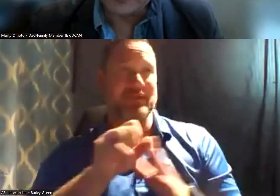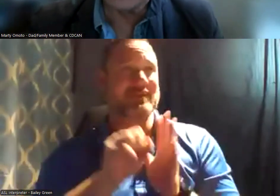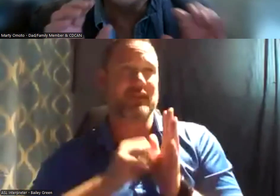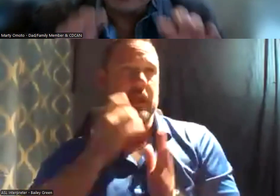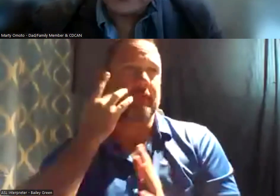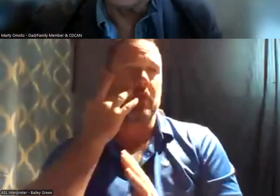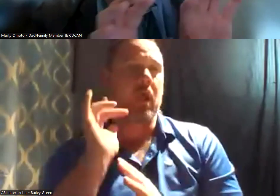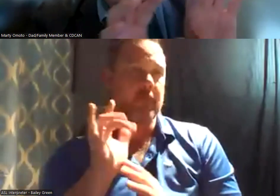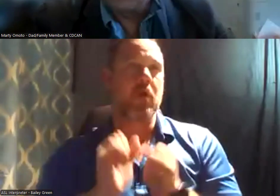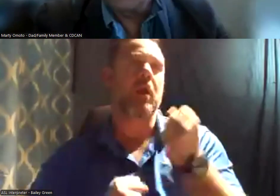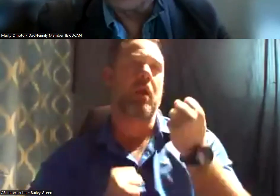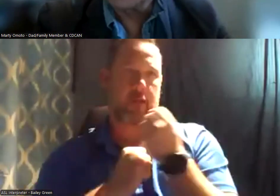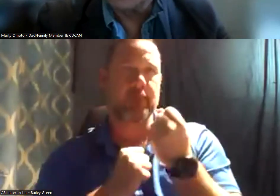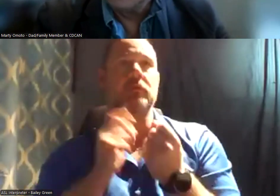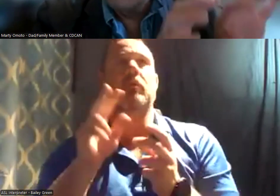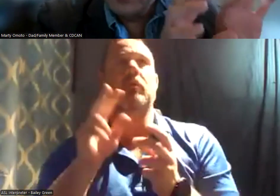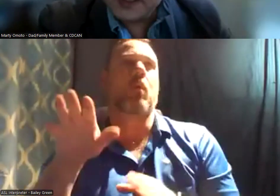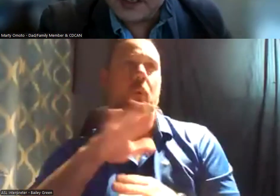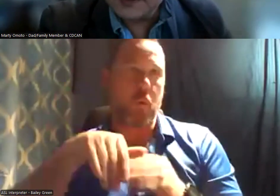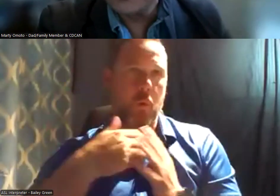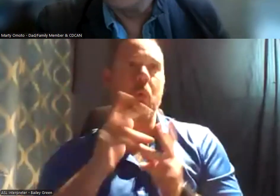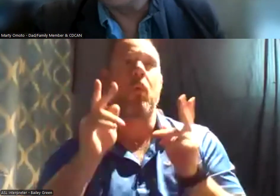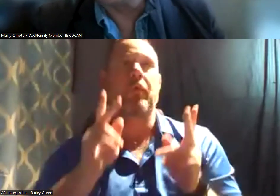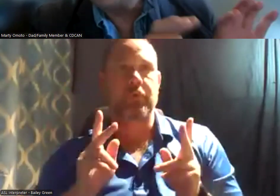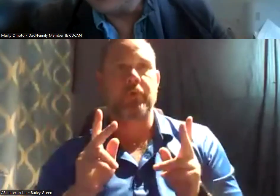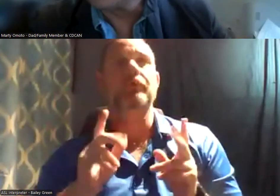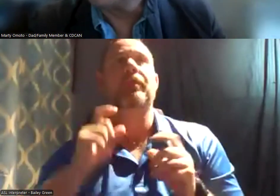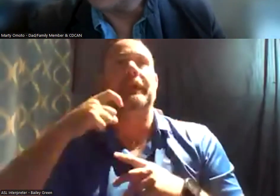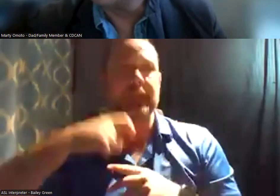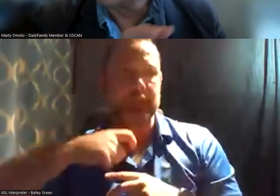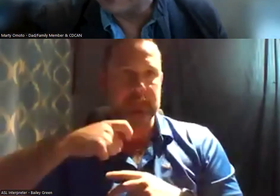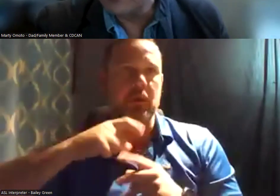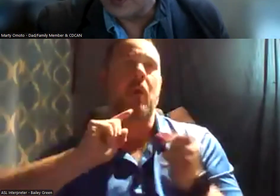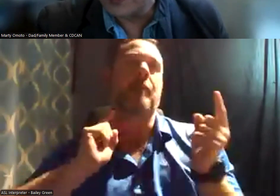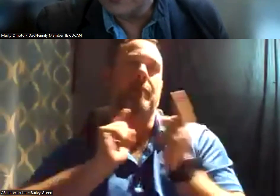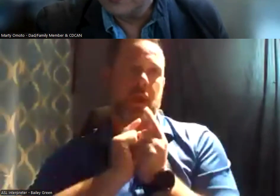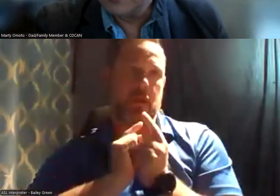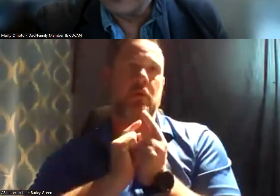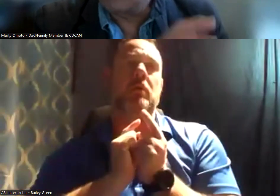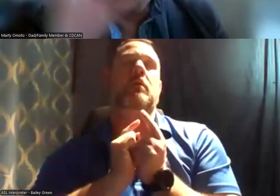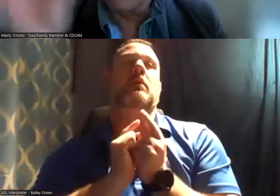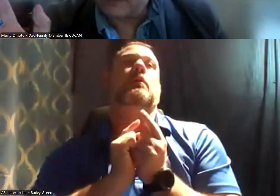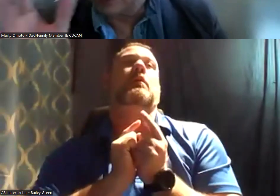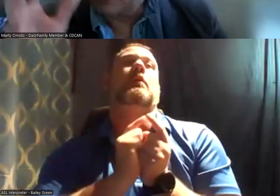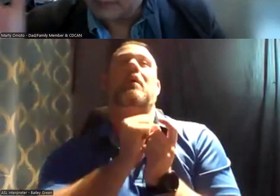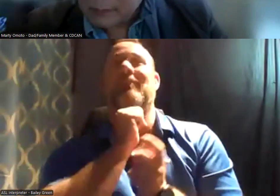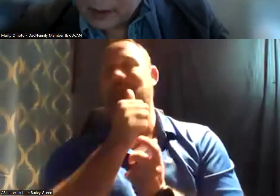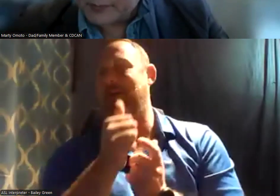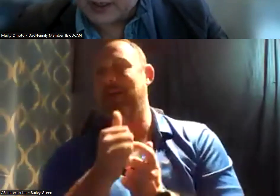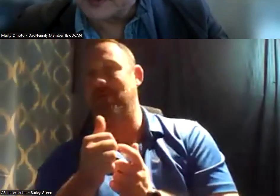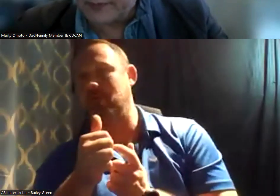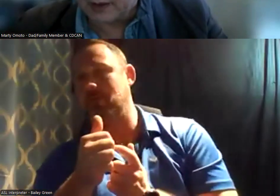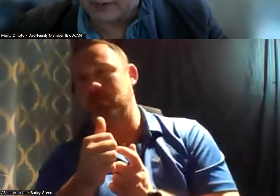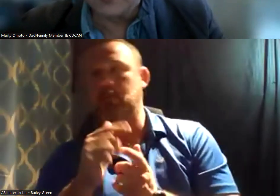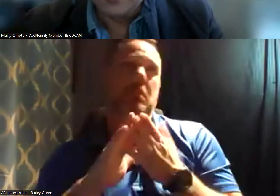us as advocates need to look at the whole person, the needs, and that the needs are met in a timely way, not whenever,